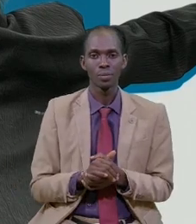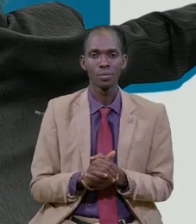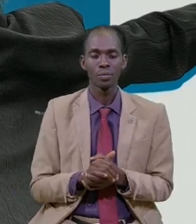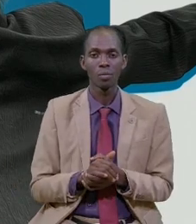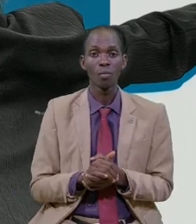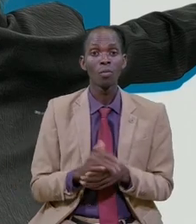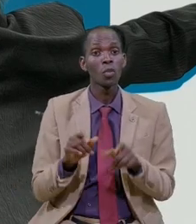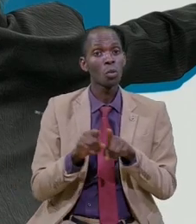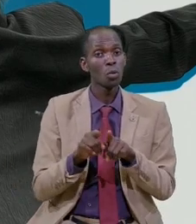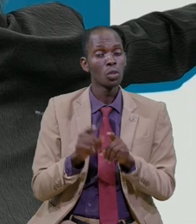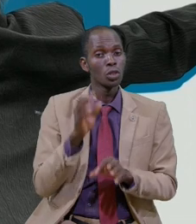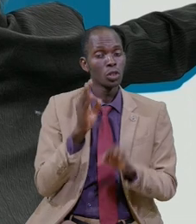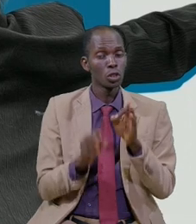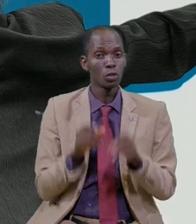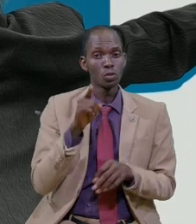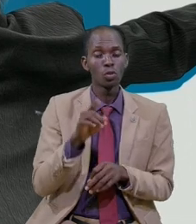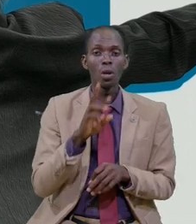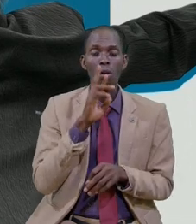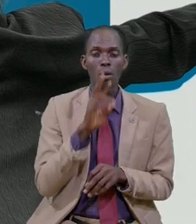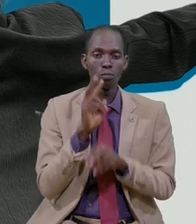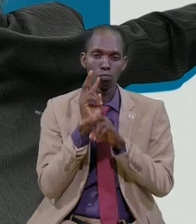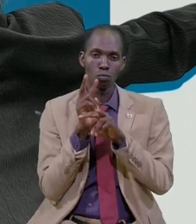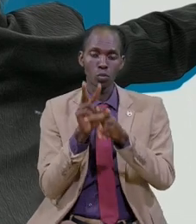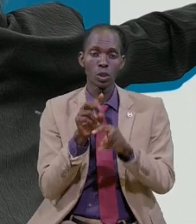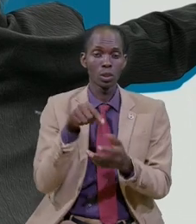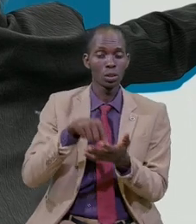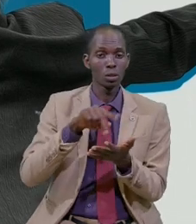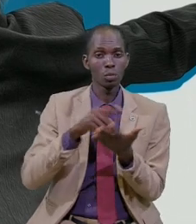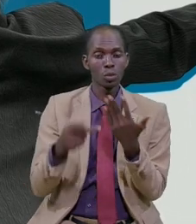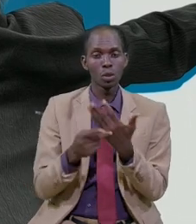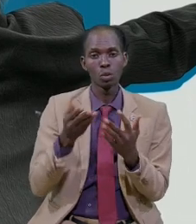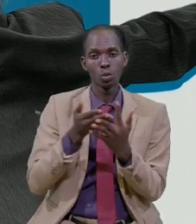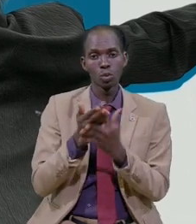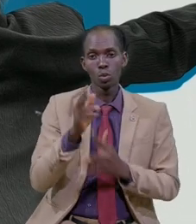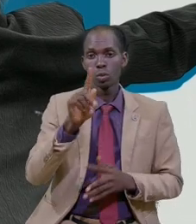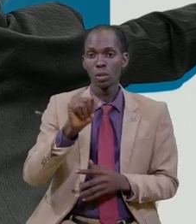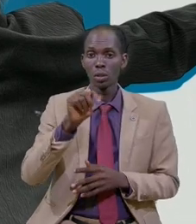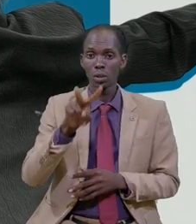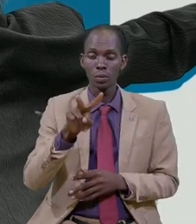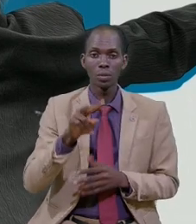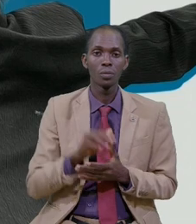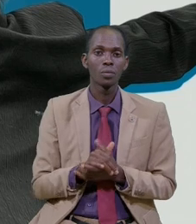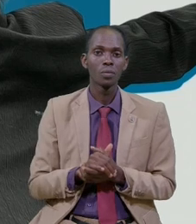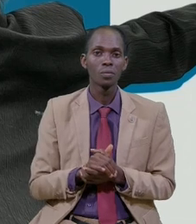Also, if you are listening via the radio or television. Si vous nous suivez en